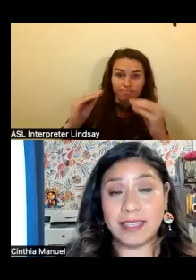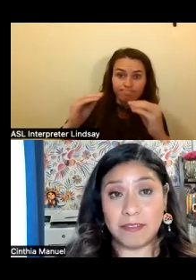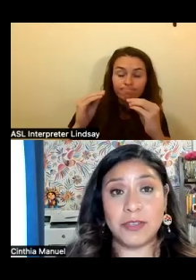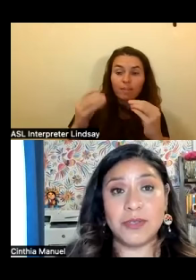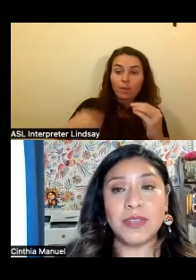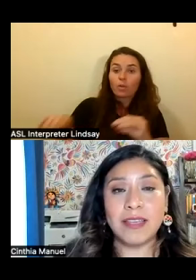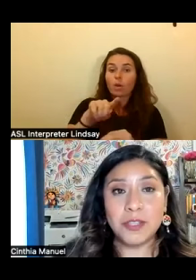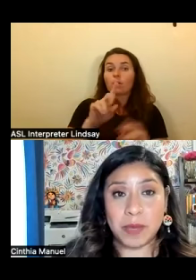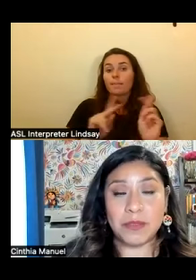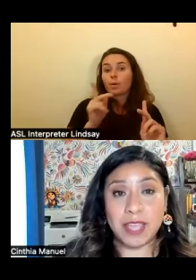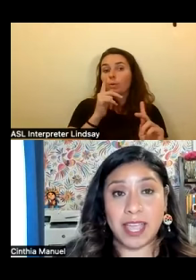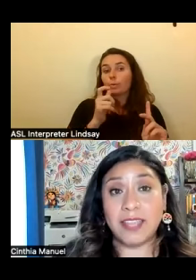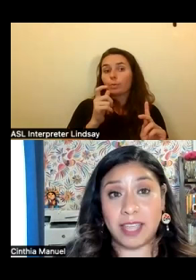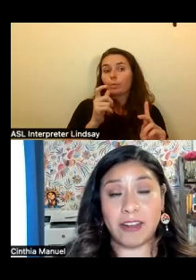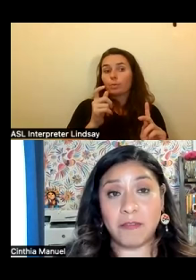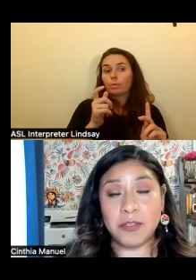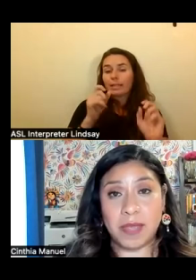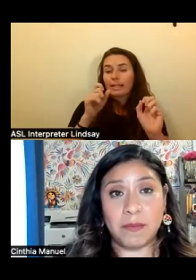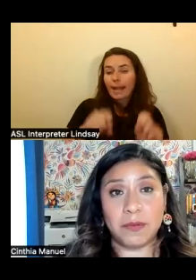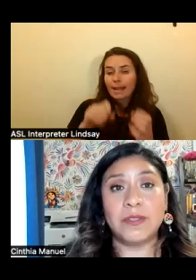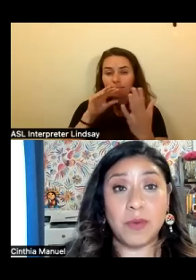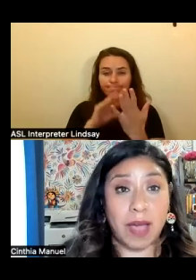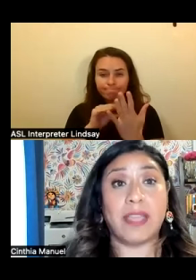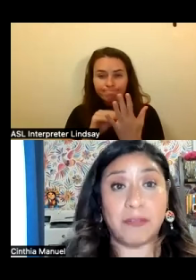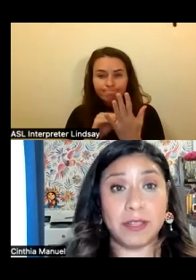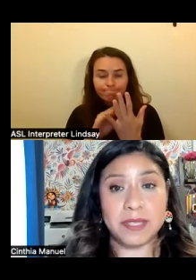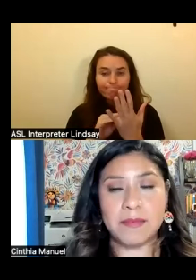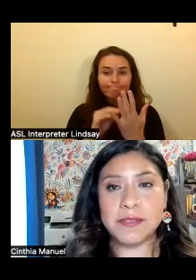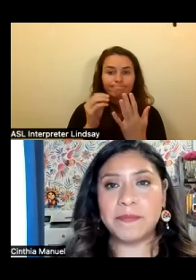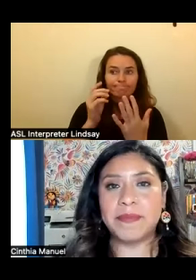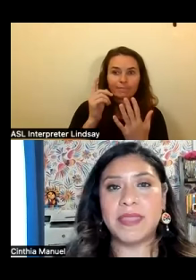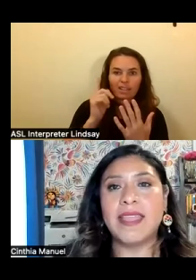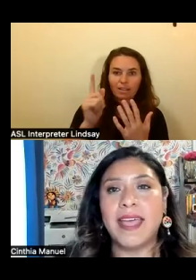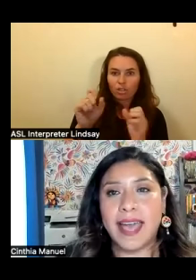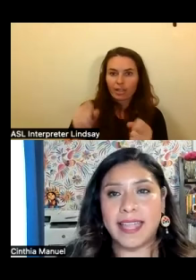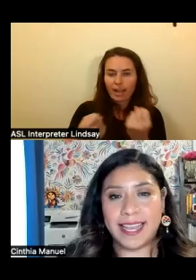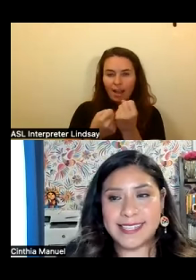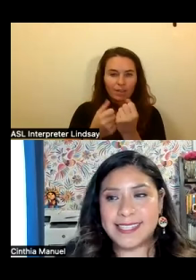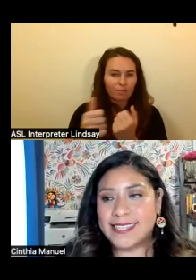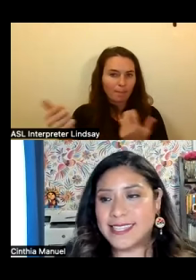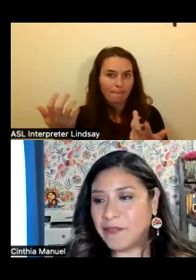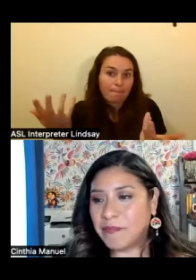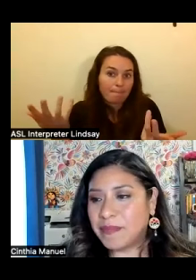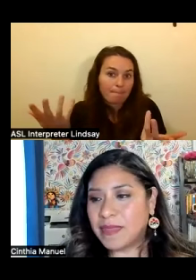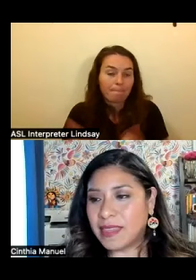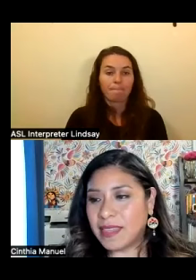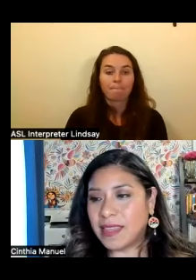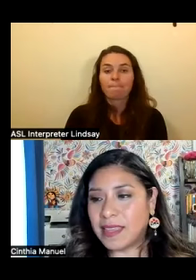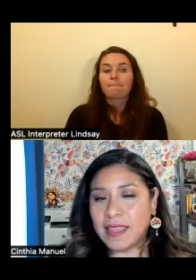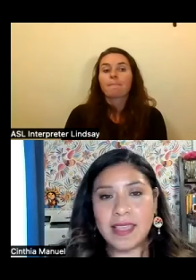those individuals to be able to get educated enough to be able to advocate for themselves? Next.